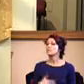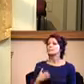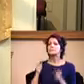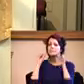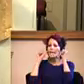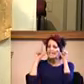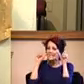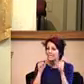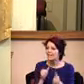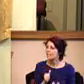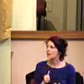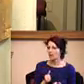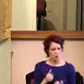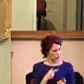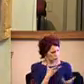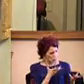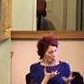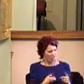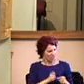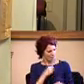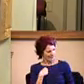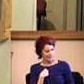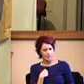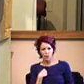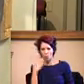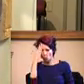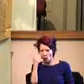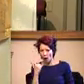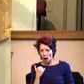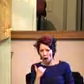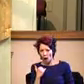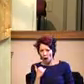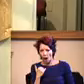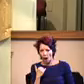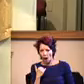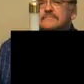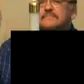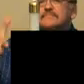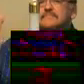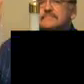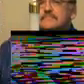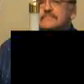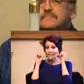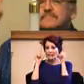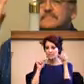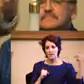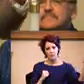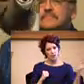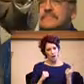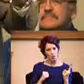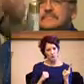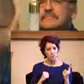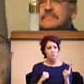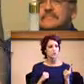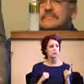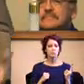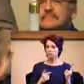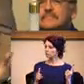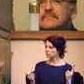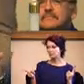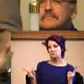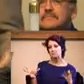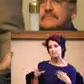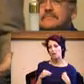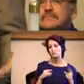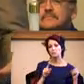suddenly that they want something from us and suddenly Jesus comes and John takes Jesus and places him in